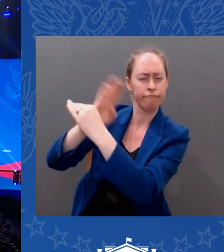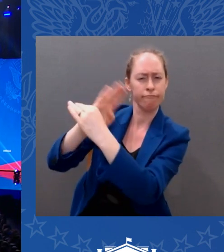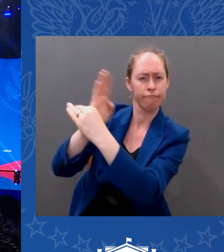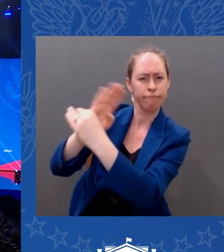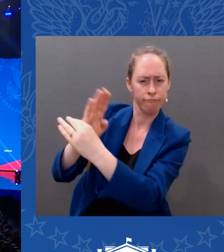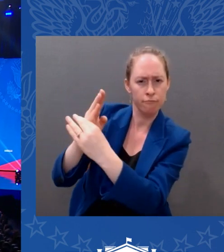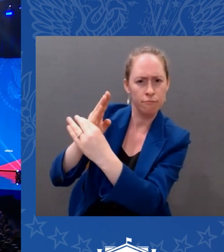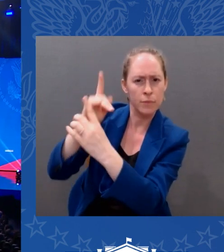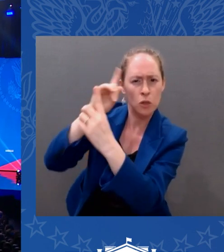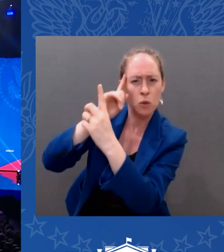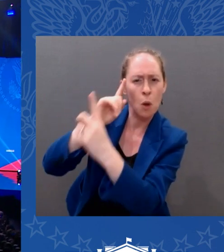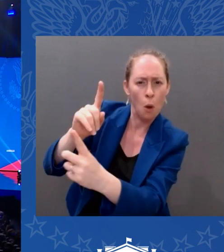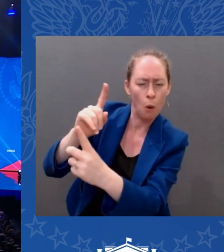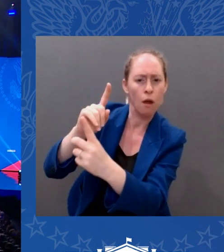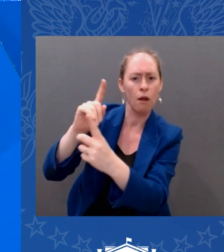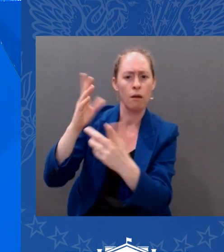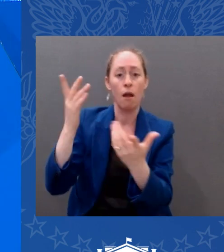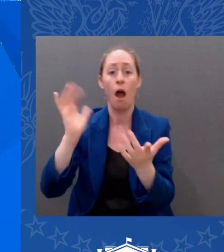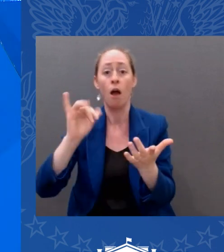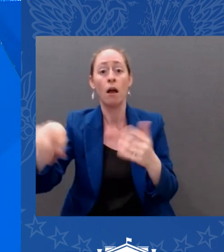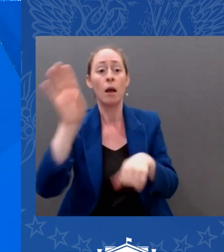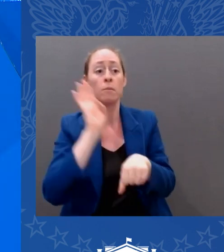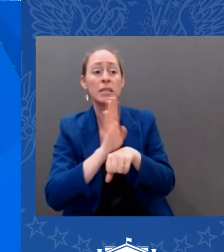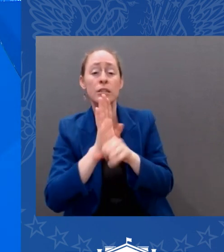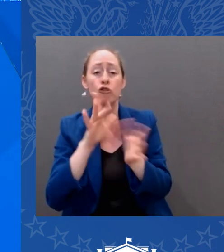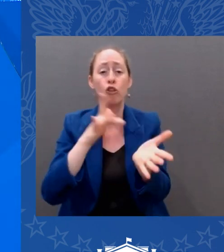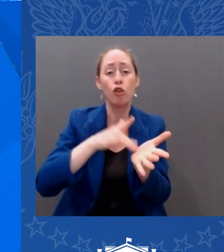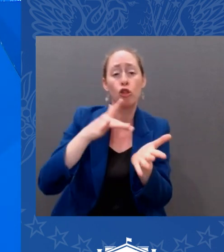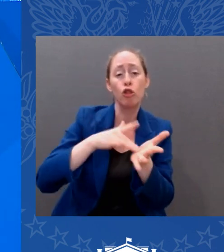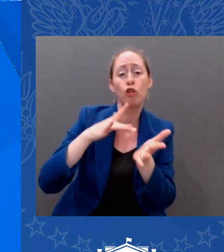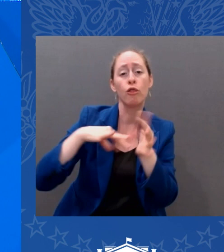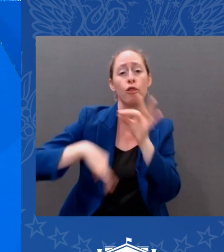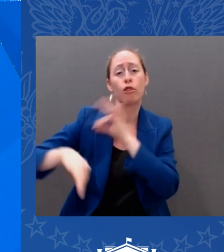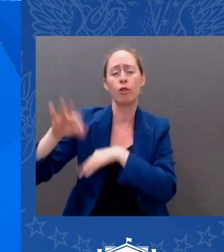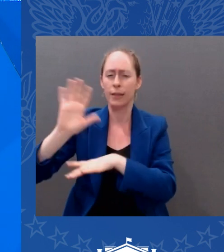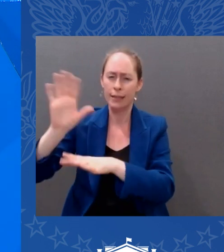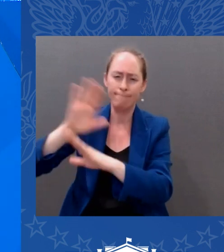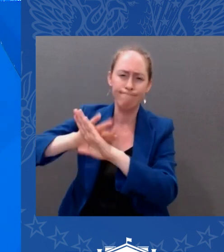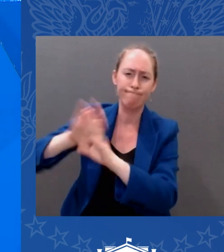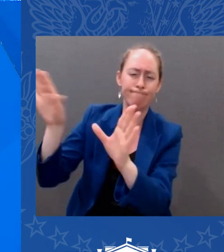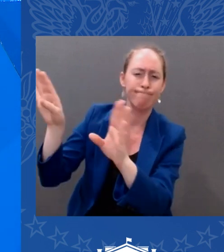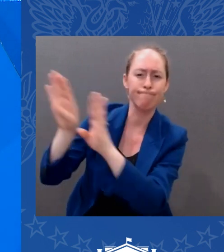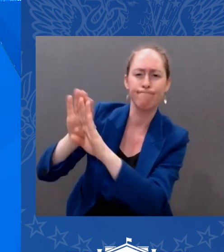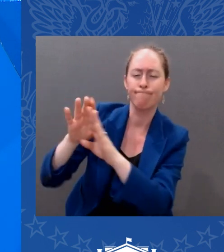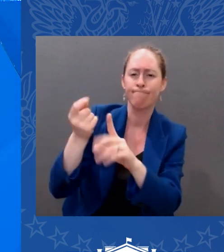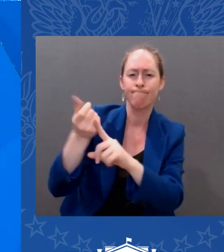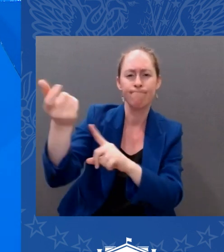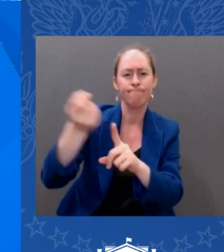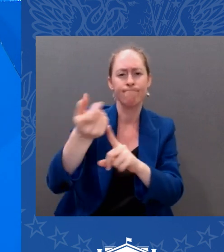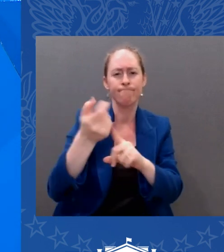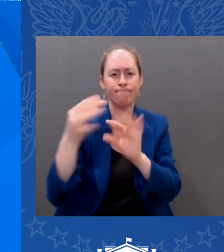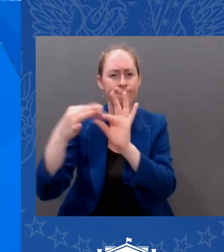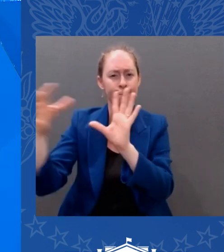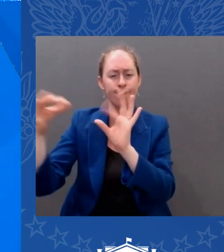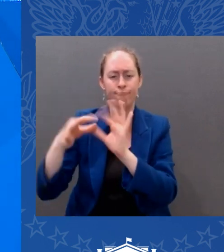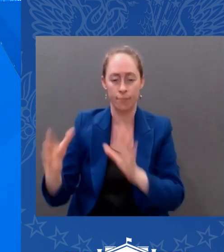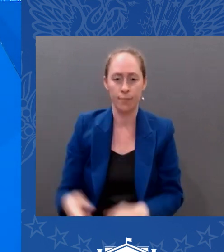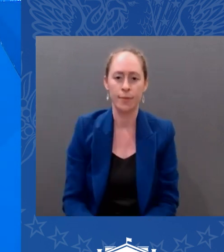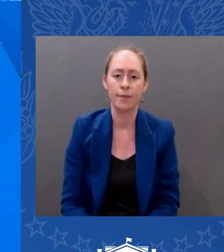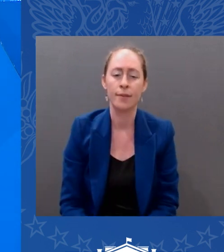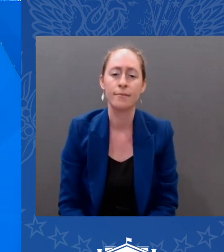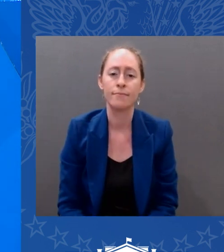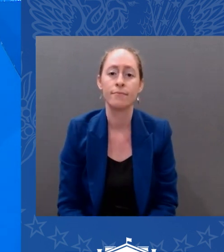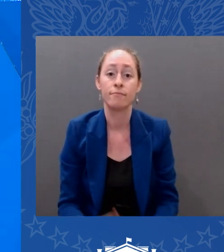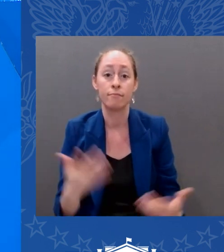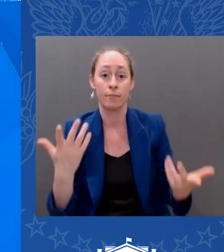law. And tonight, I'm announcing a new economic partnership that builds on all the work we have done with